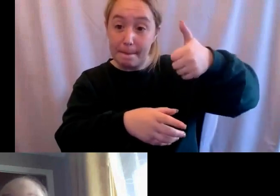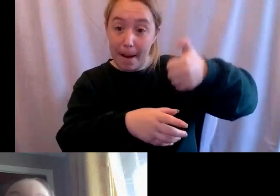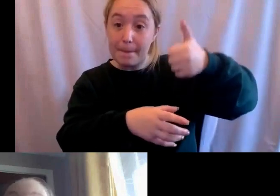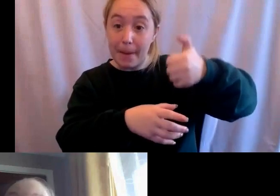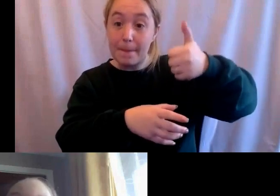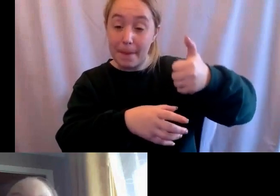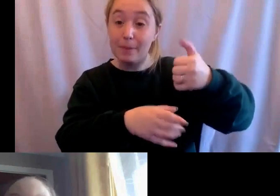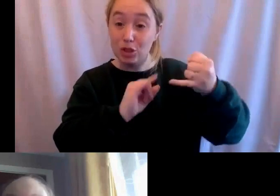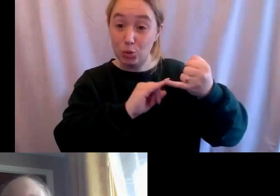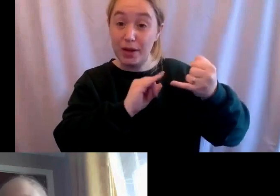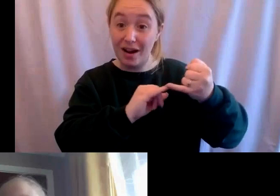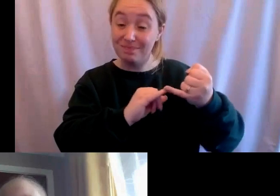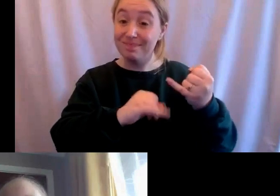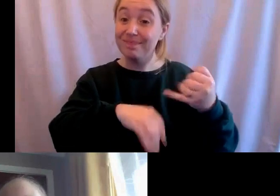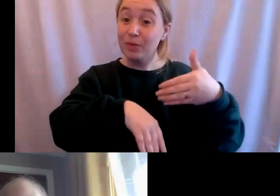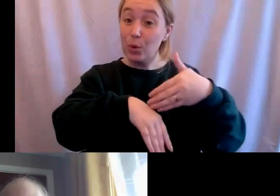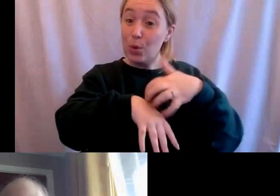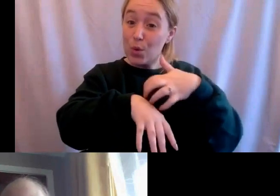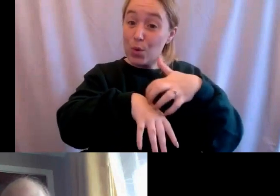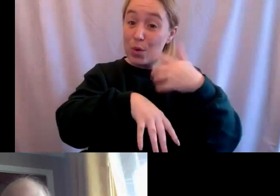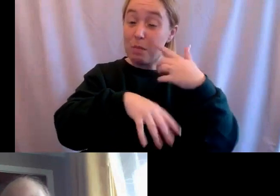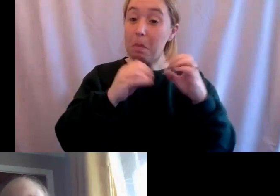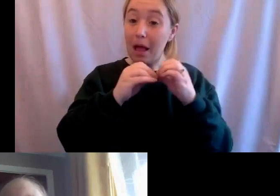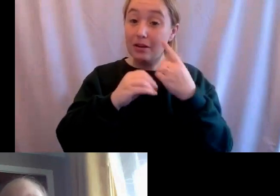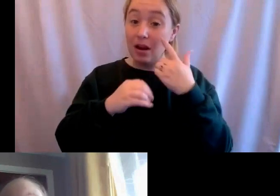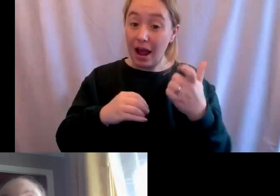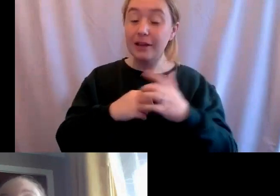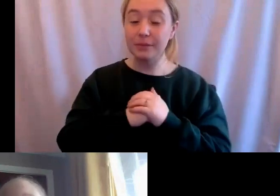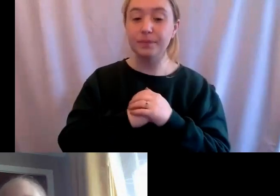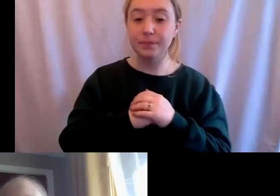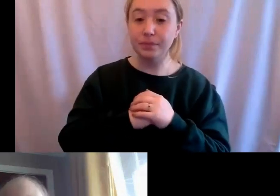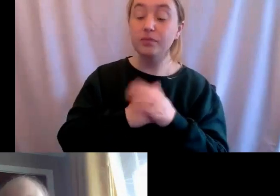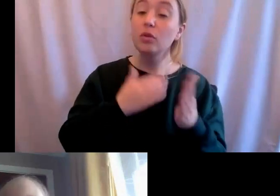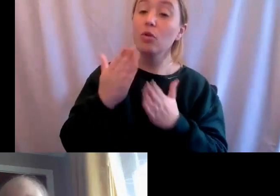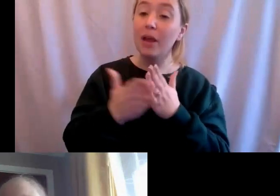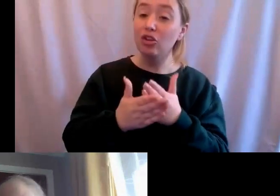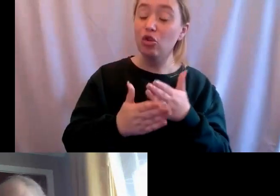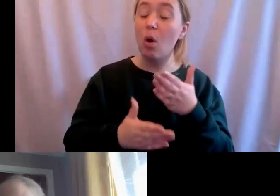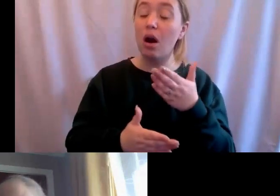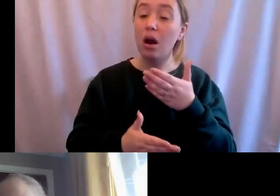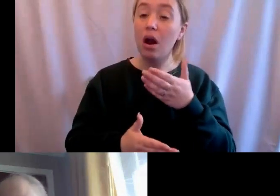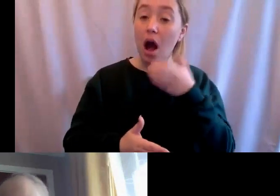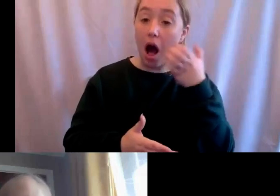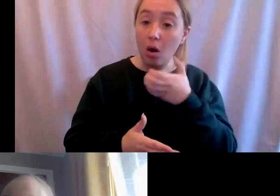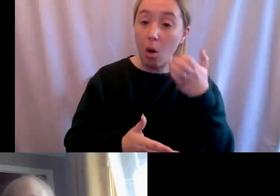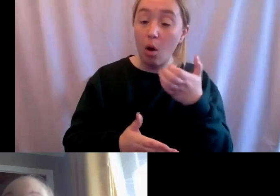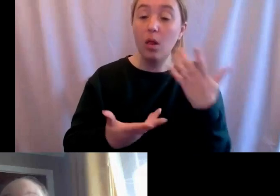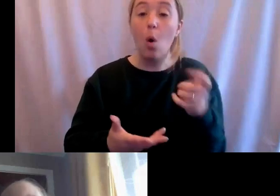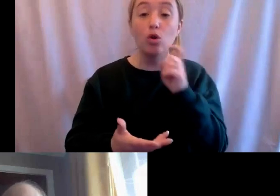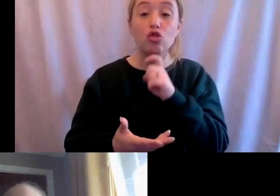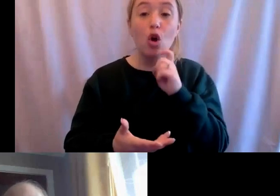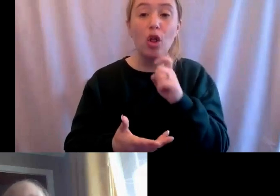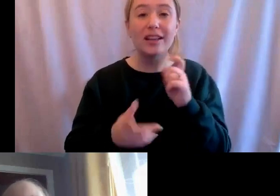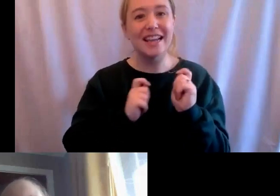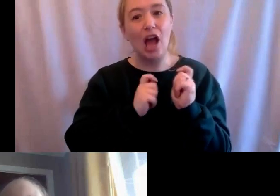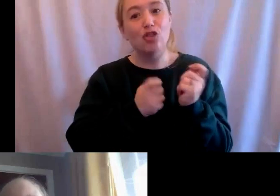coffee, keeping the fizzy drinks and alcohol for treats can be very, very useful. And that's very helpful. Starting